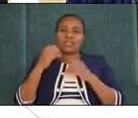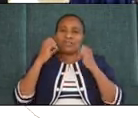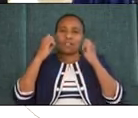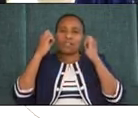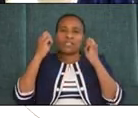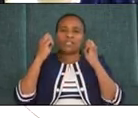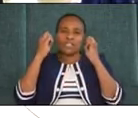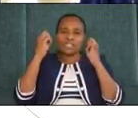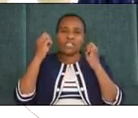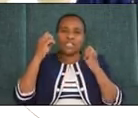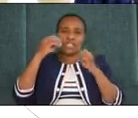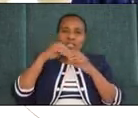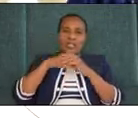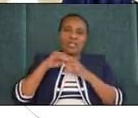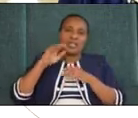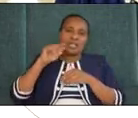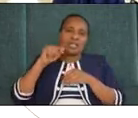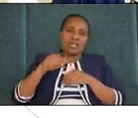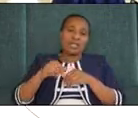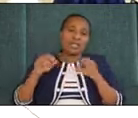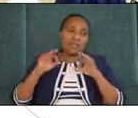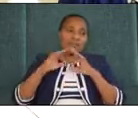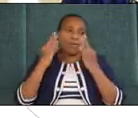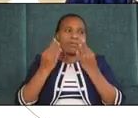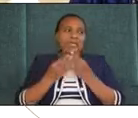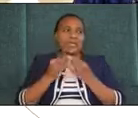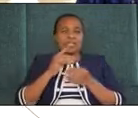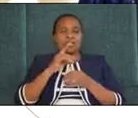rejoice in each victory.